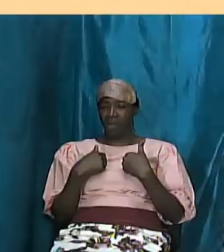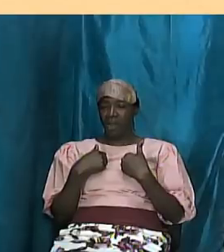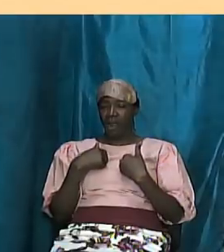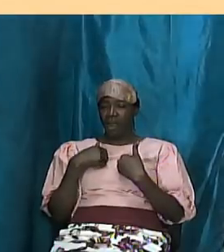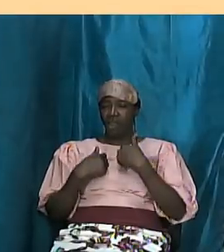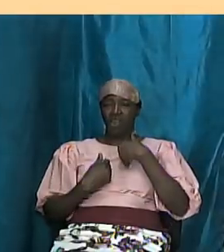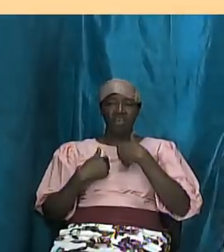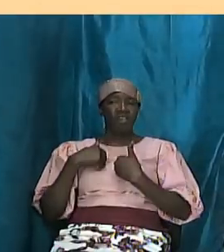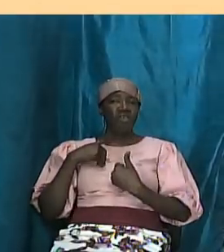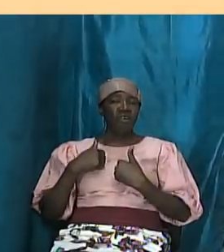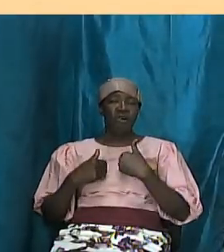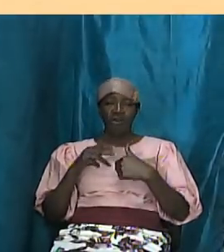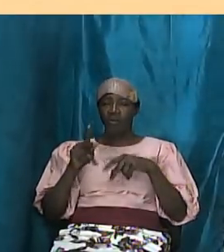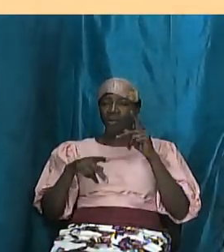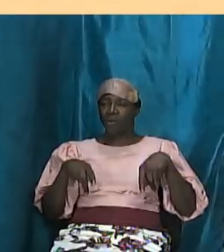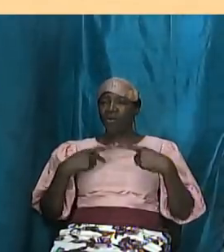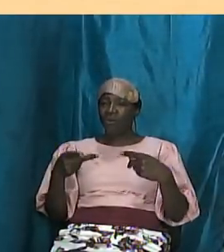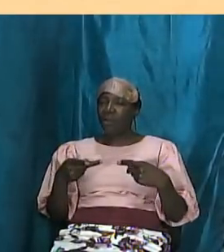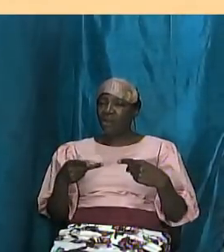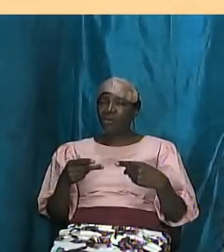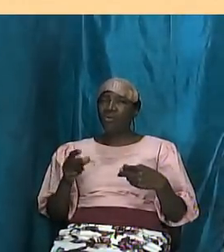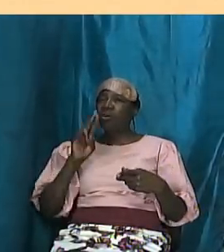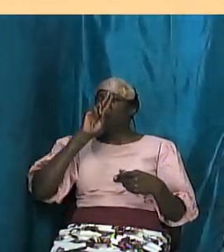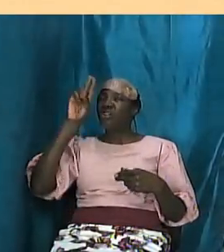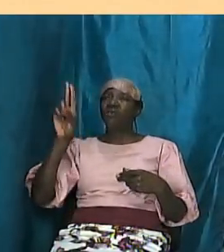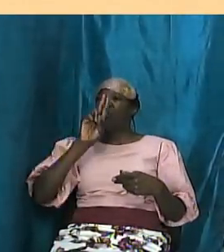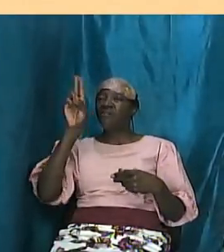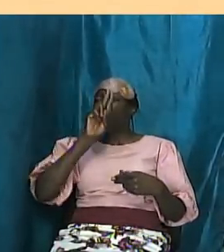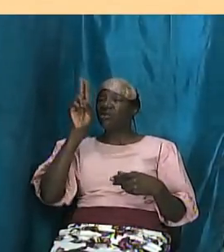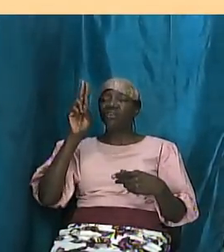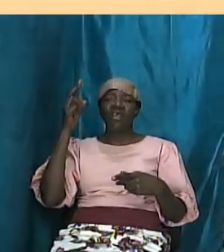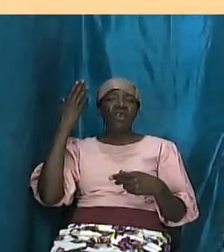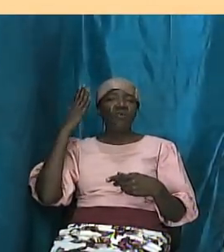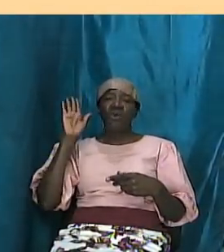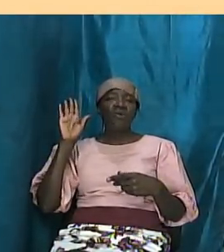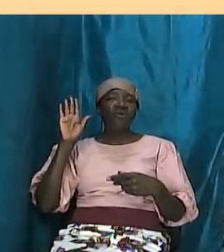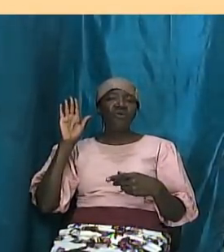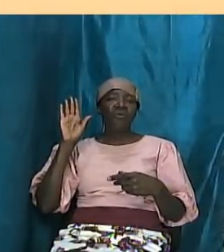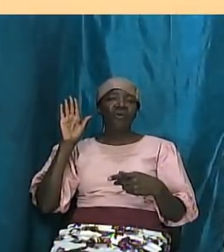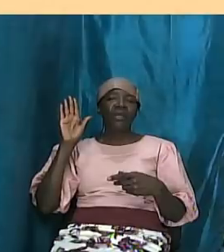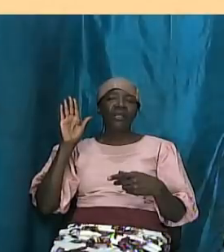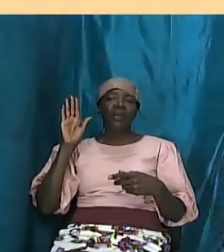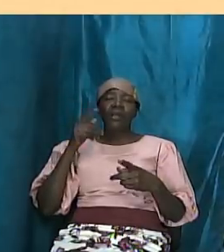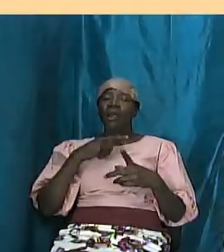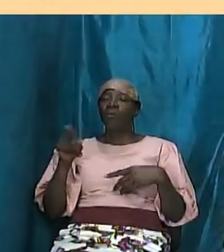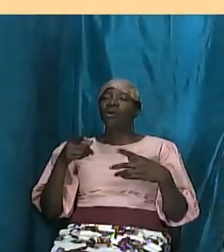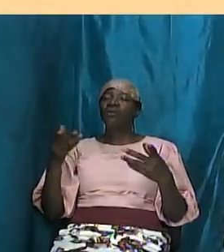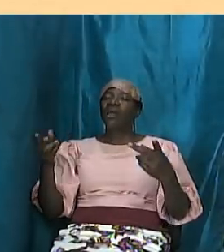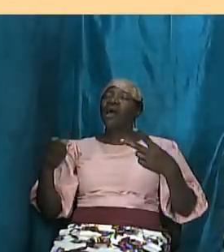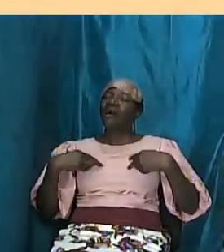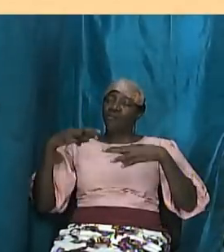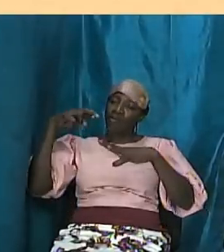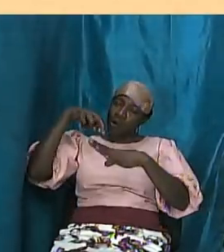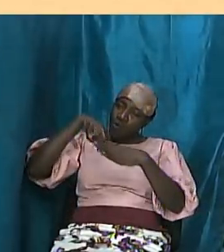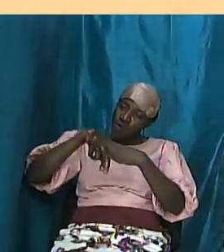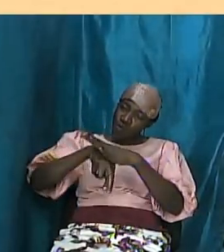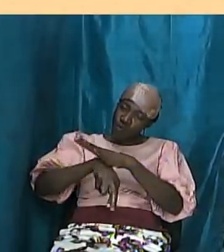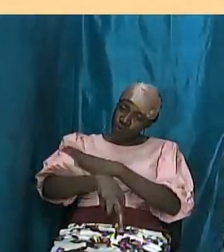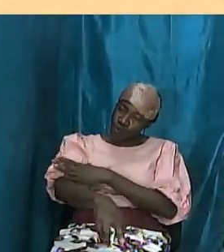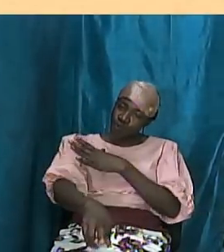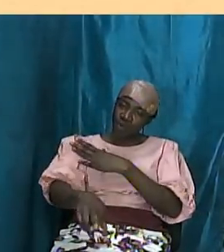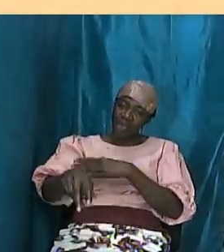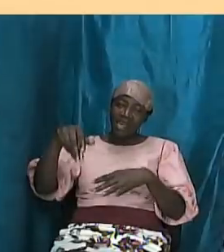tertiary institutions are being affected and we don't know it. But we want to be have this rooted and grounded in